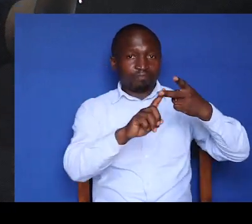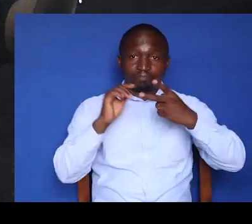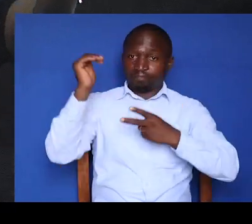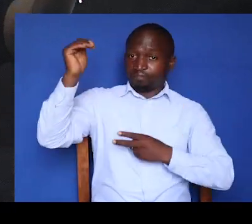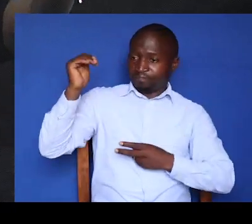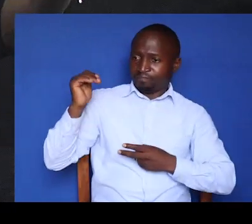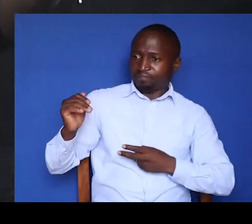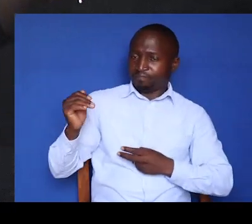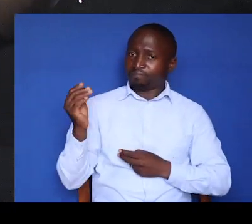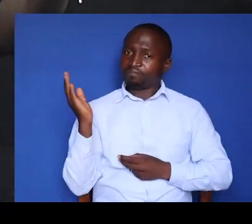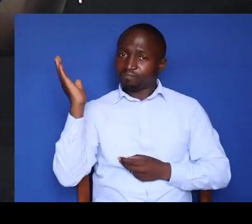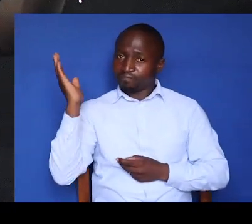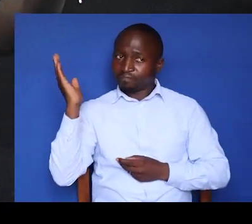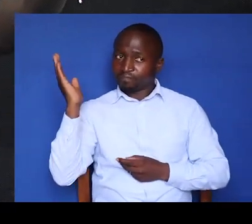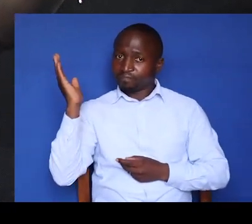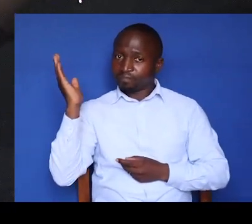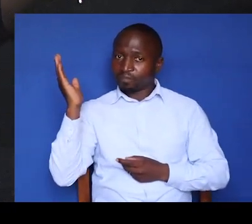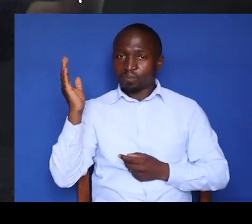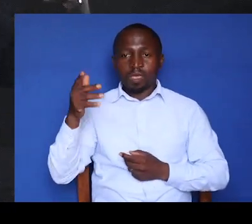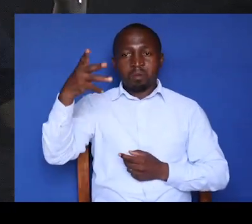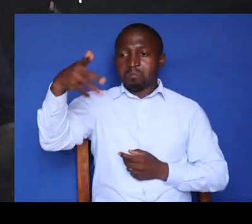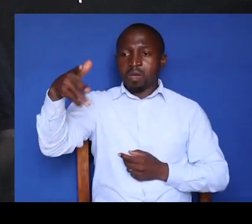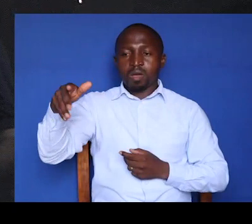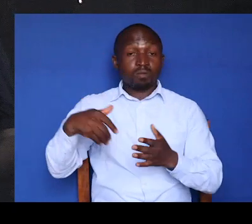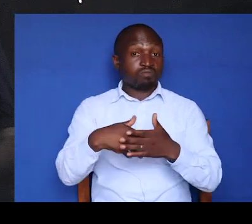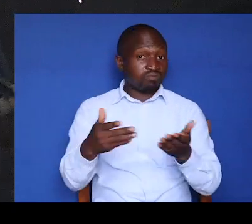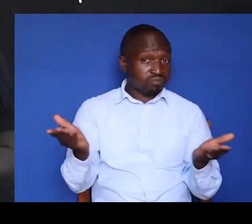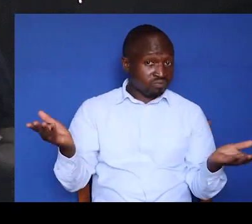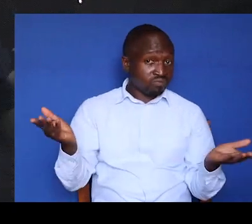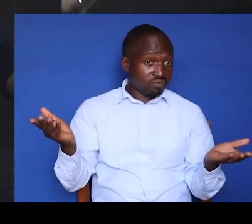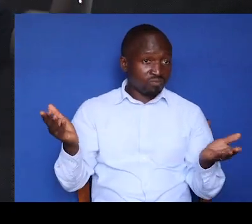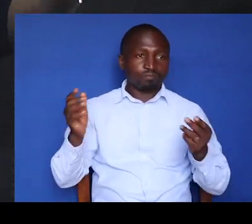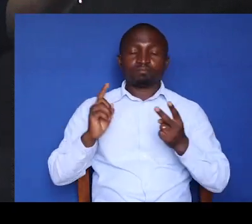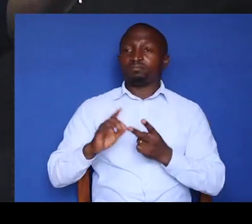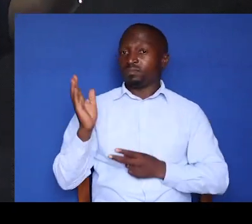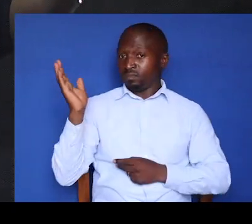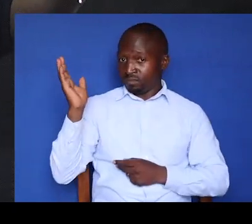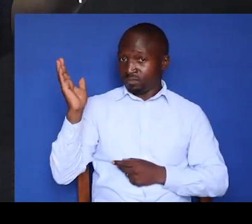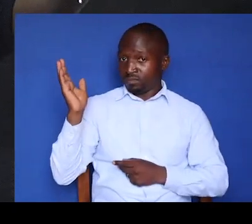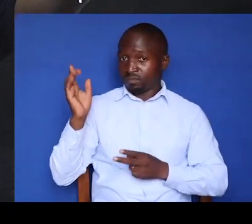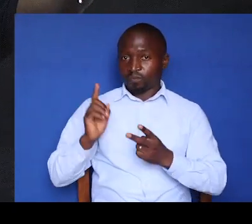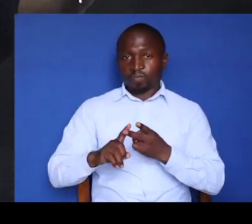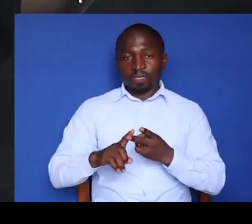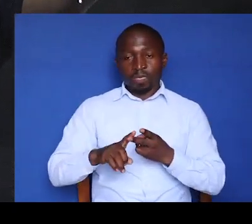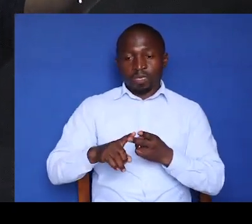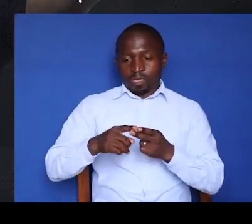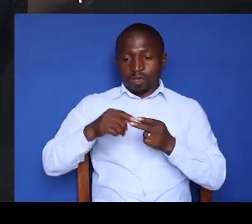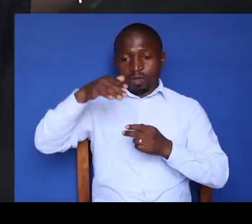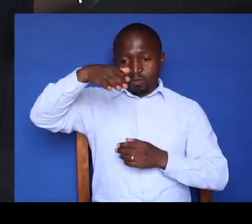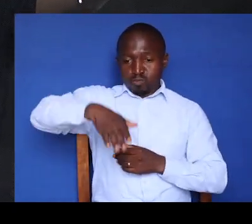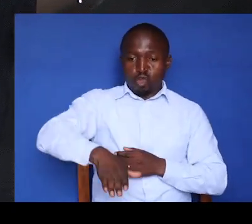This part now observed to have no water flow, so we used to call it as a dry